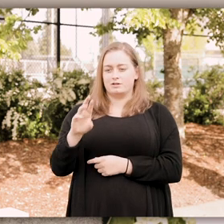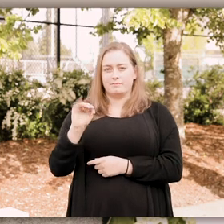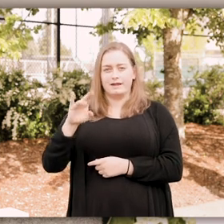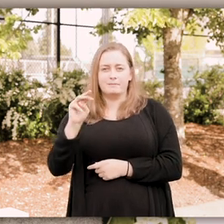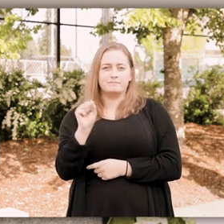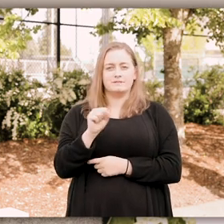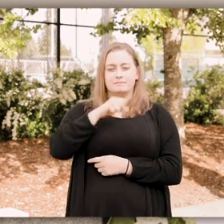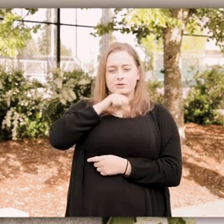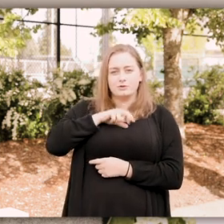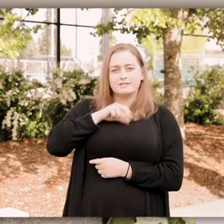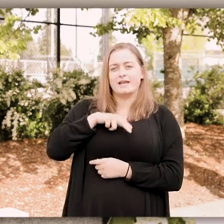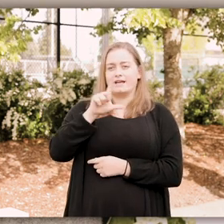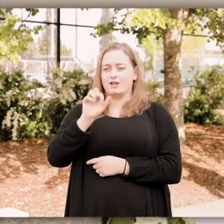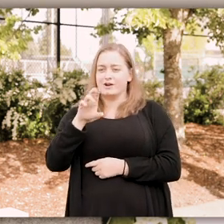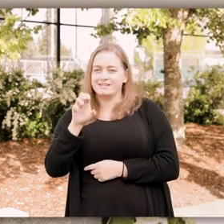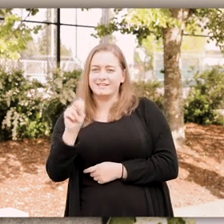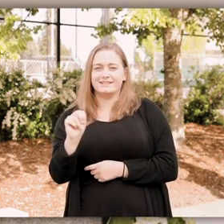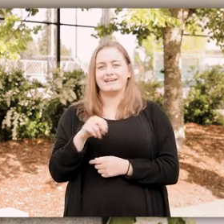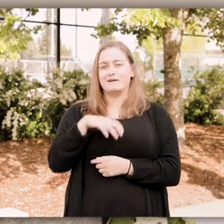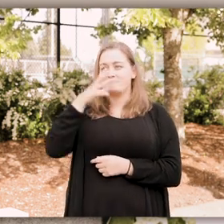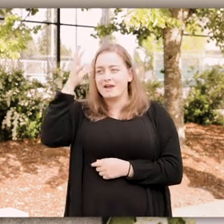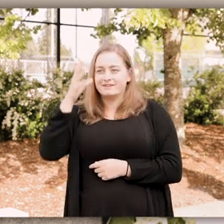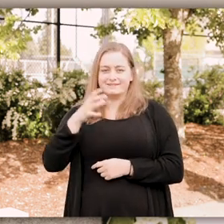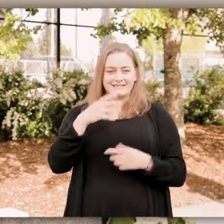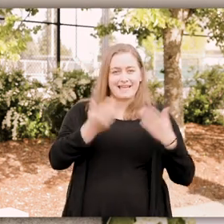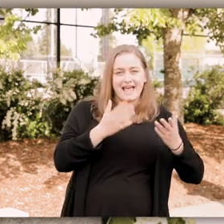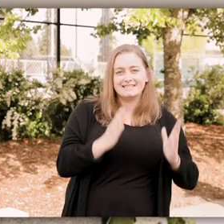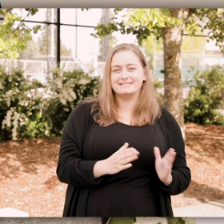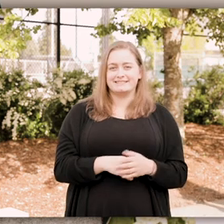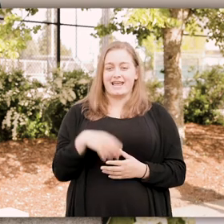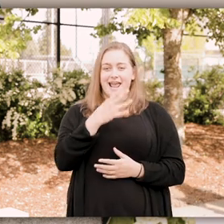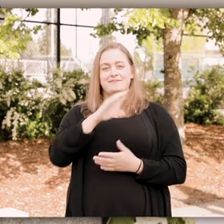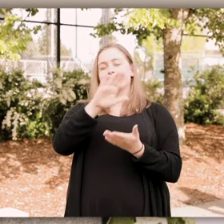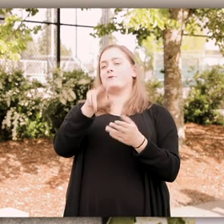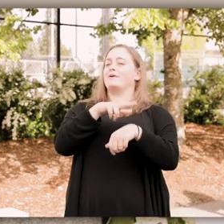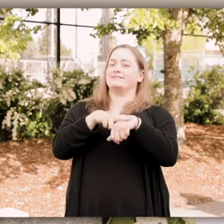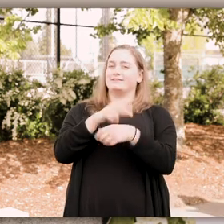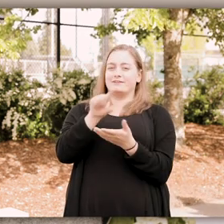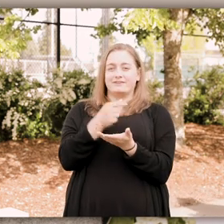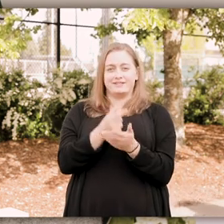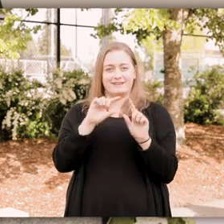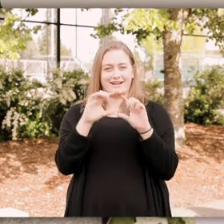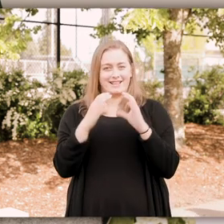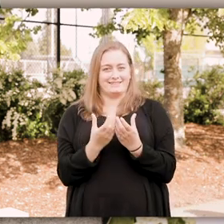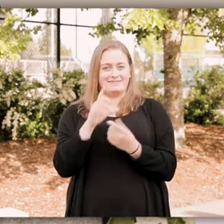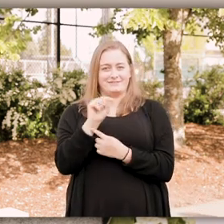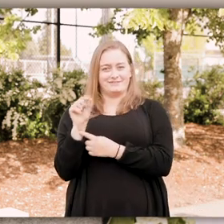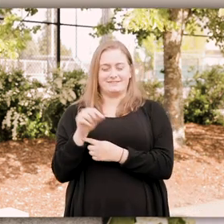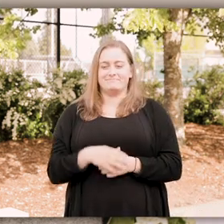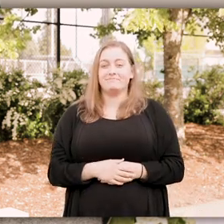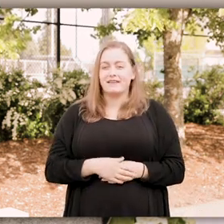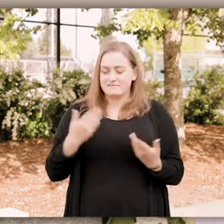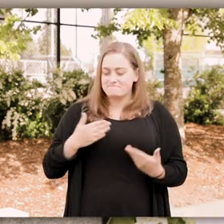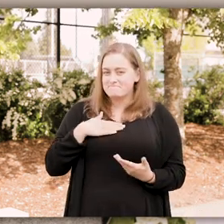Ms. Larson, Mr. Goodsky, parents, guests, and of course, our graduating class of 2020. If you don't know me, my name is